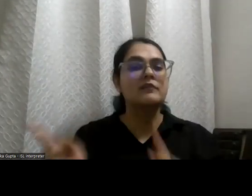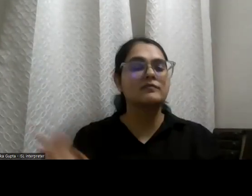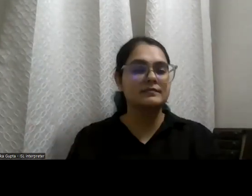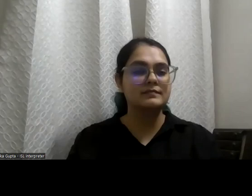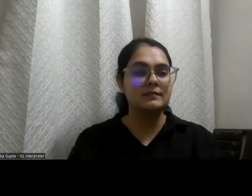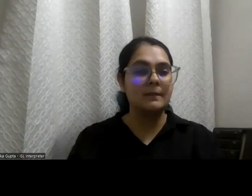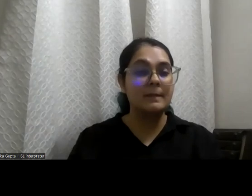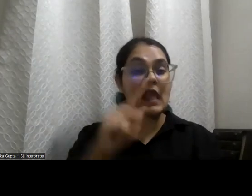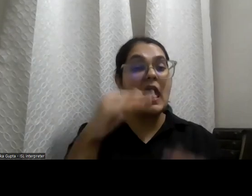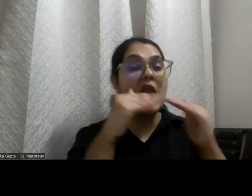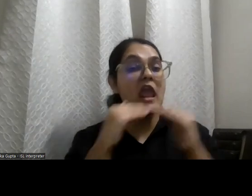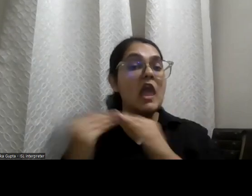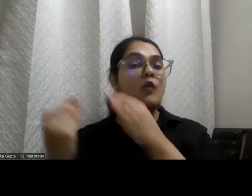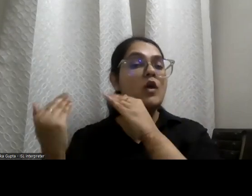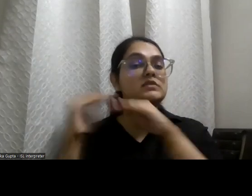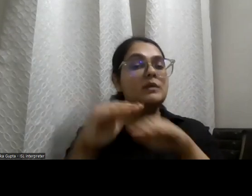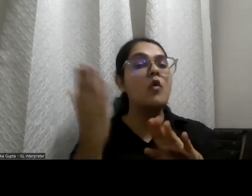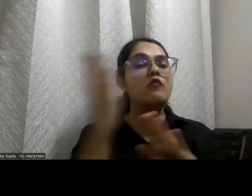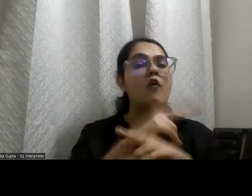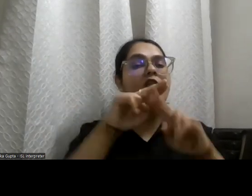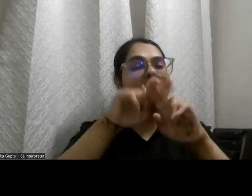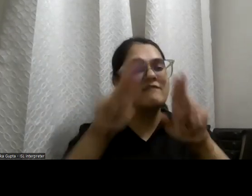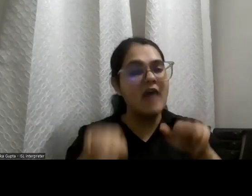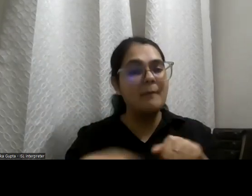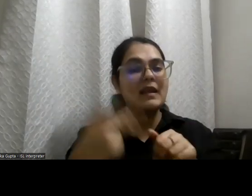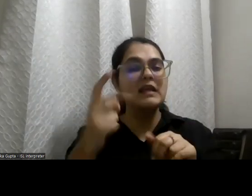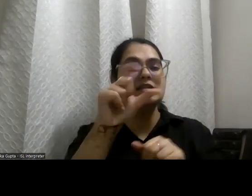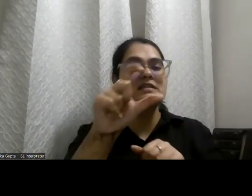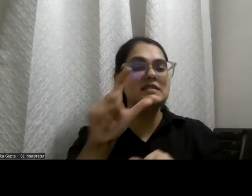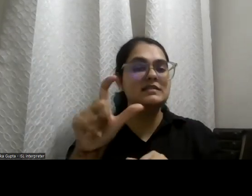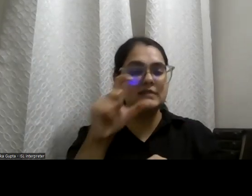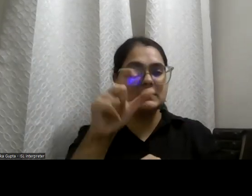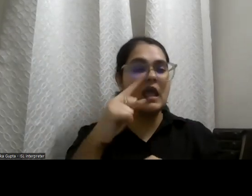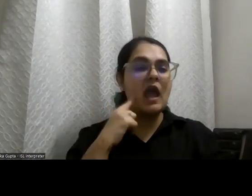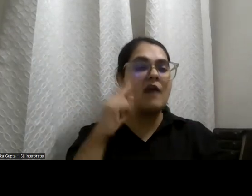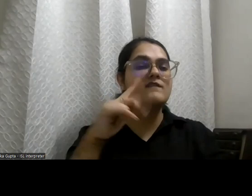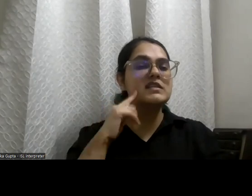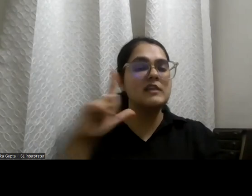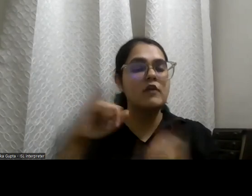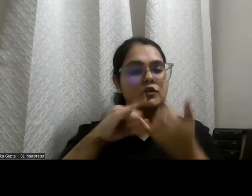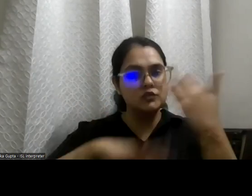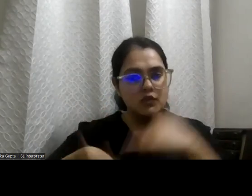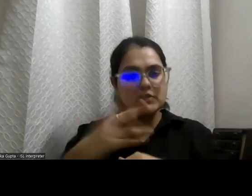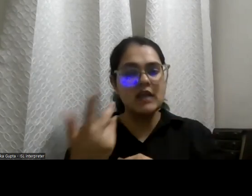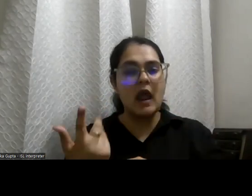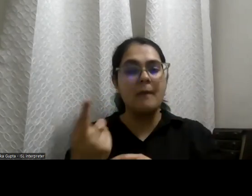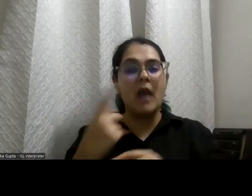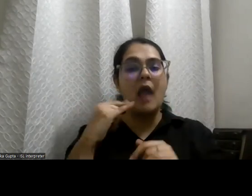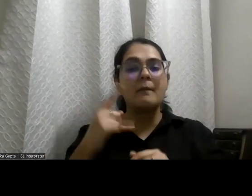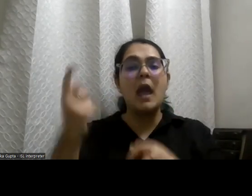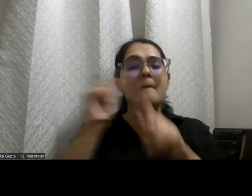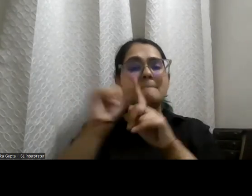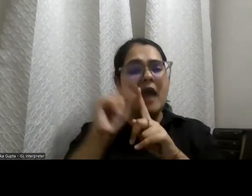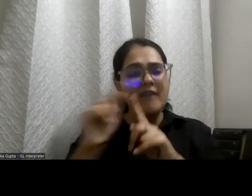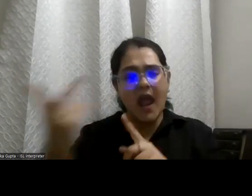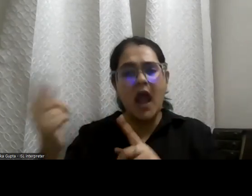the equal support given by the families, the civil societies, the social changes, the employer, the industry, the private sector.